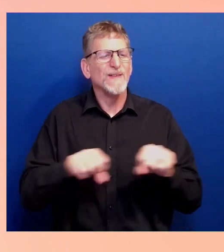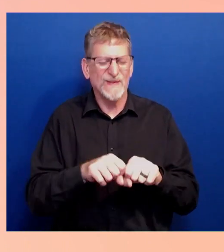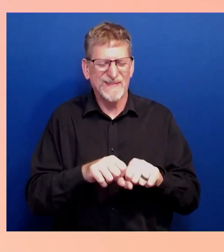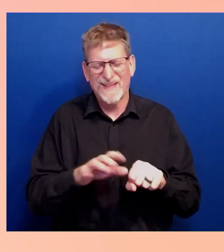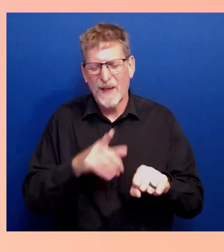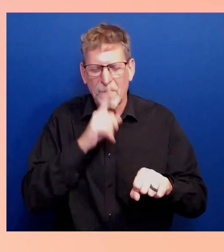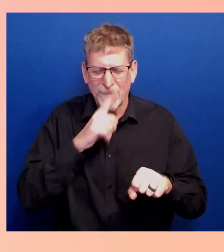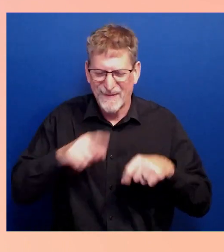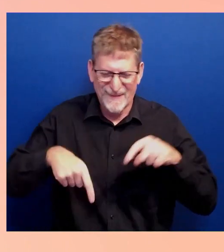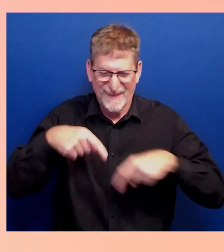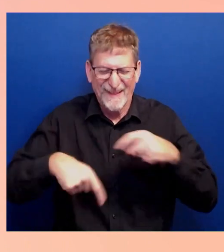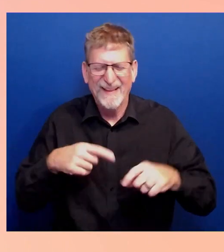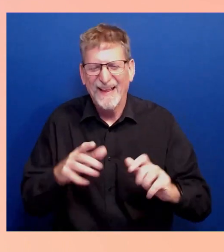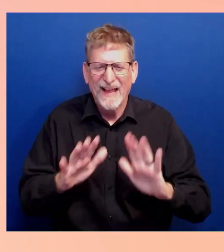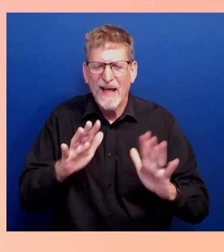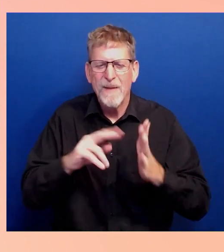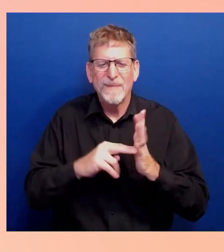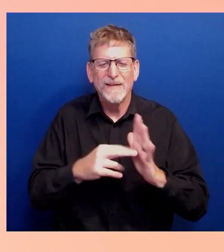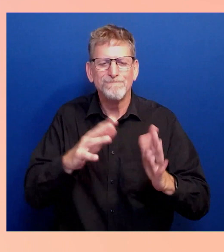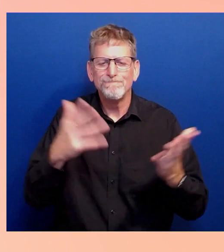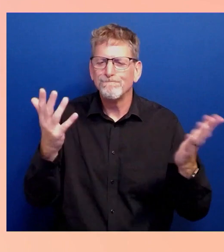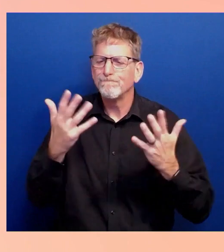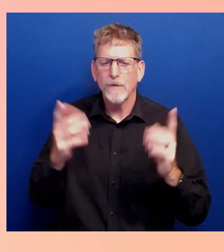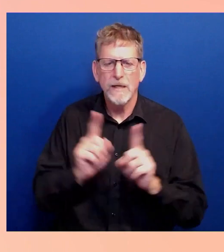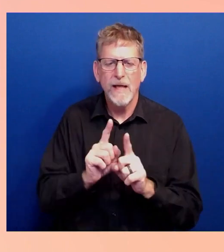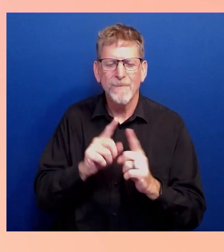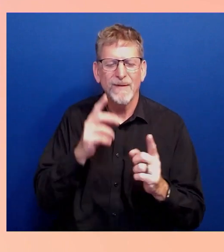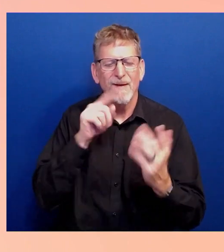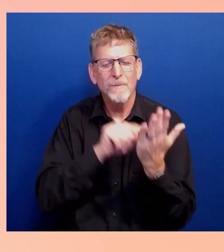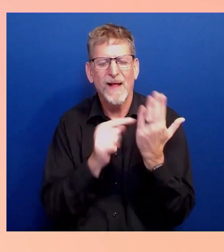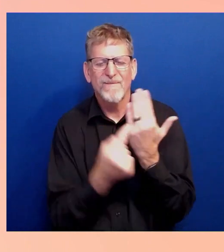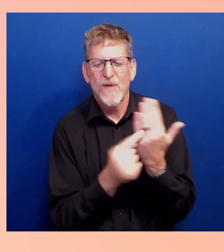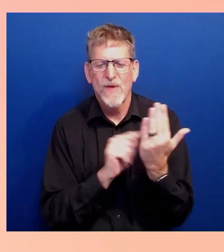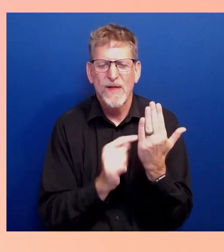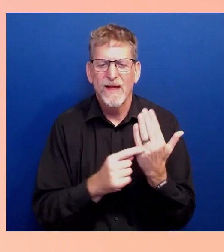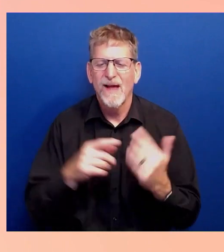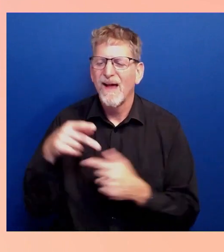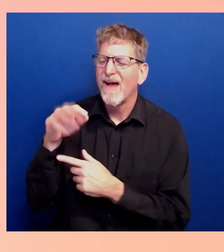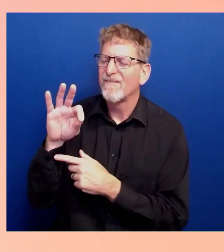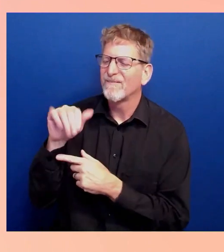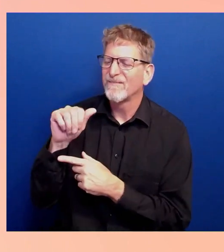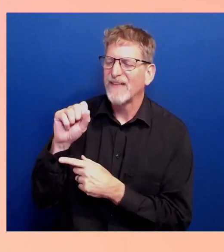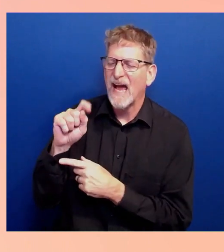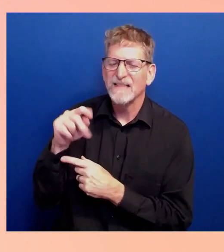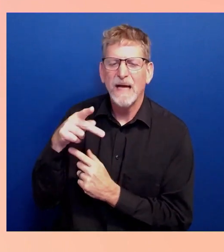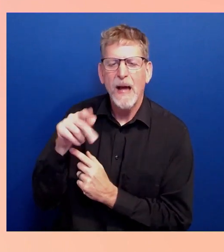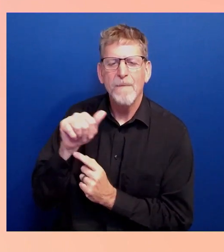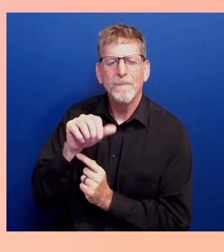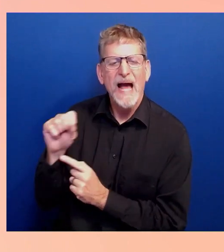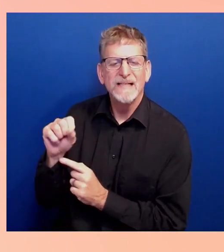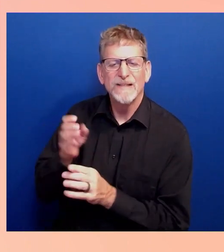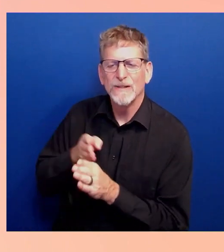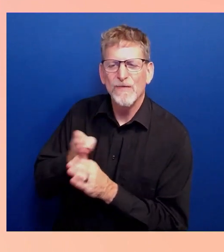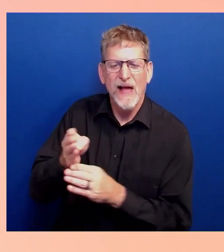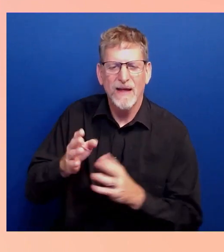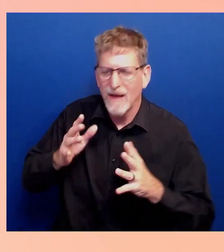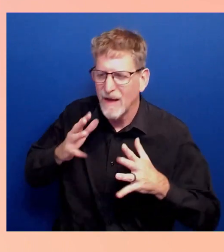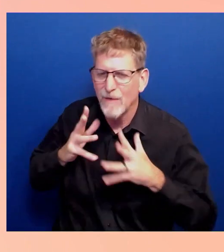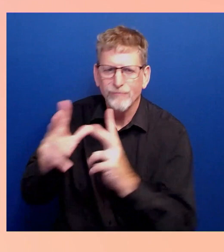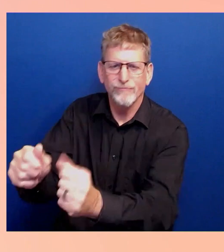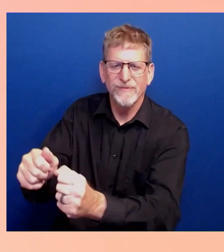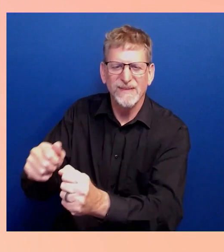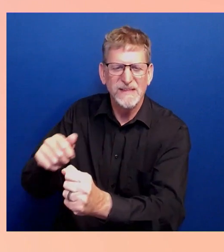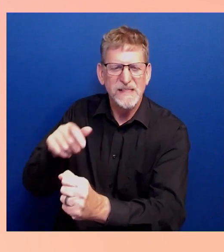on our metaphorical fast pass track and try to dive in. And I'm going to ask you a couple questions right in a row.